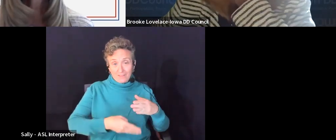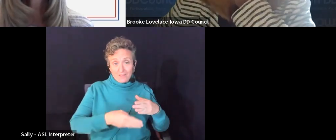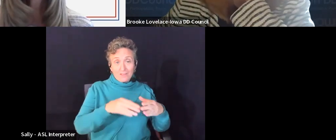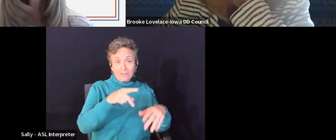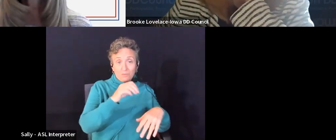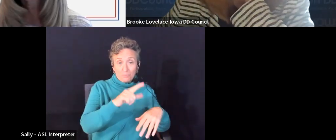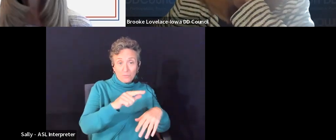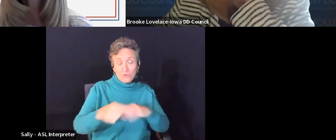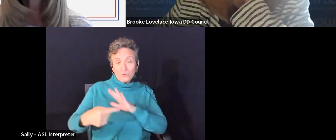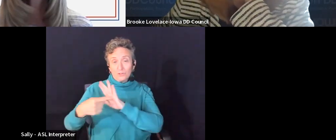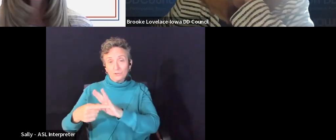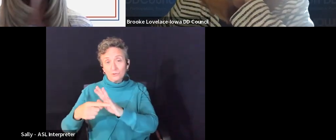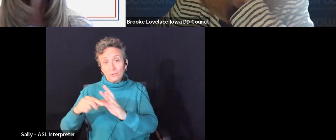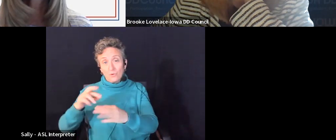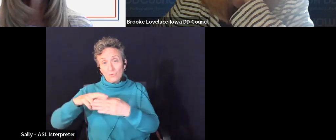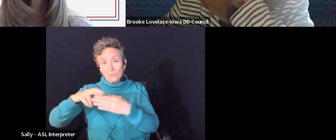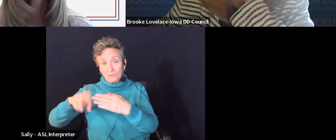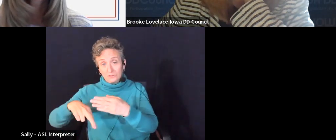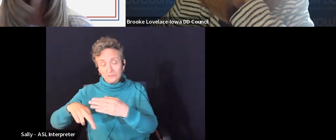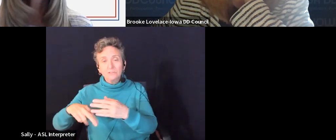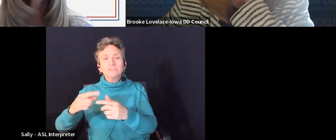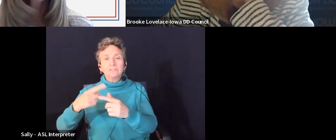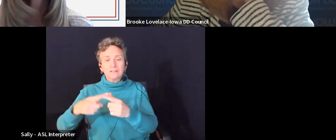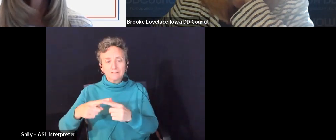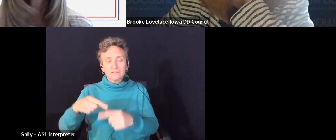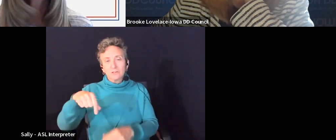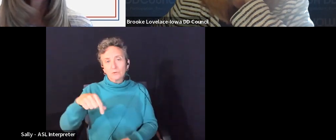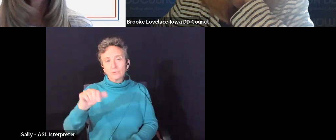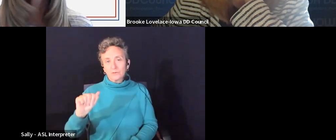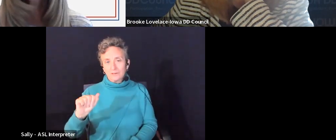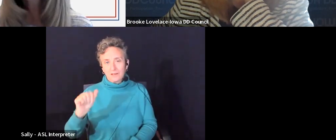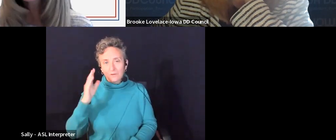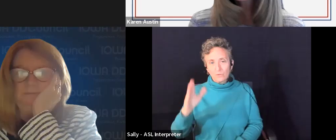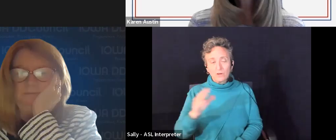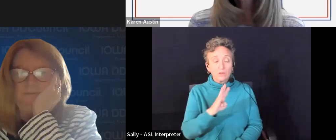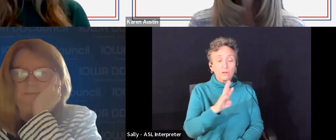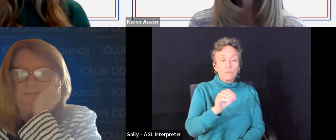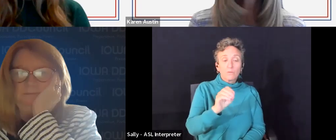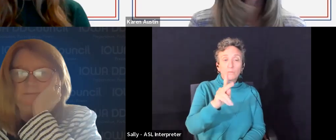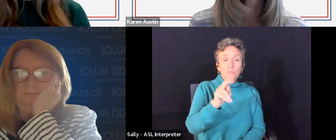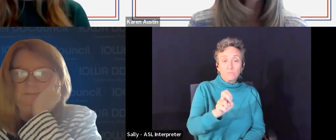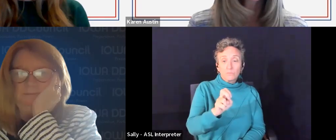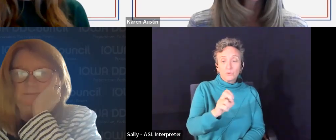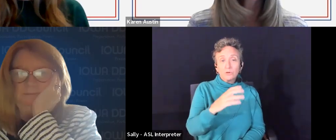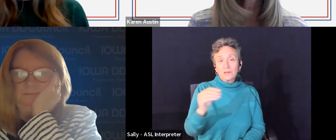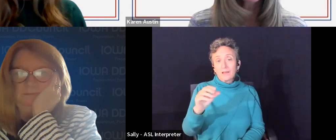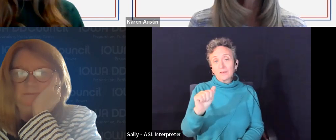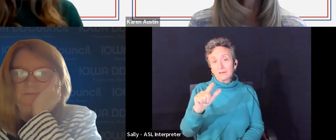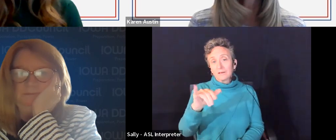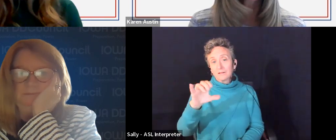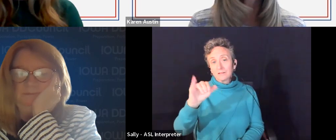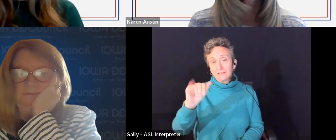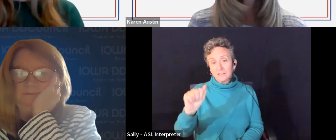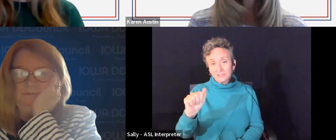results, then we're going to open it up for questions. Brooke has been Brooke and Alicia have been looking at those